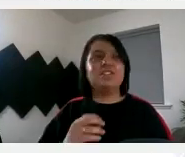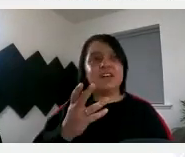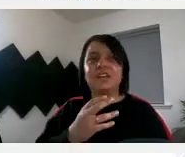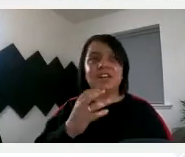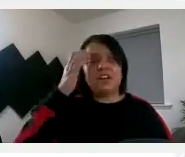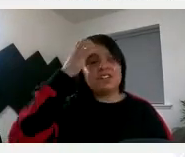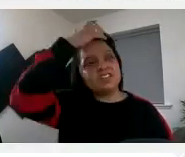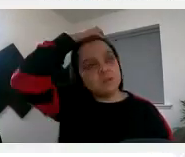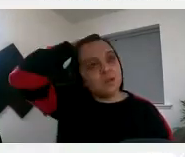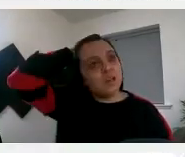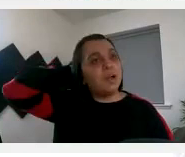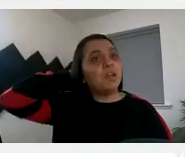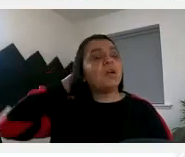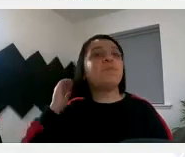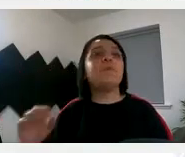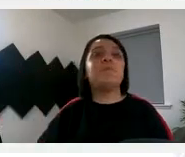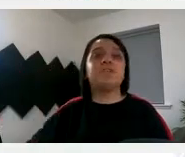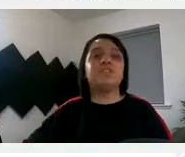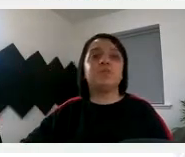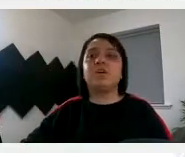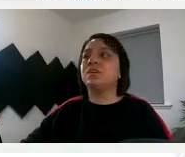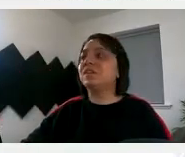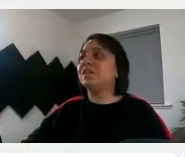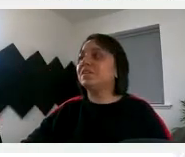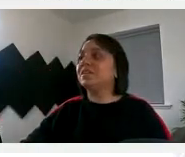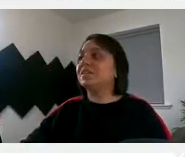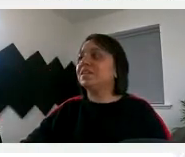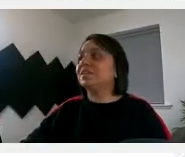such, yeah, like Harsha said, it's a proper British word.